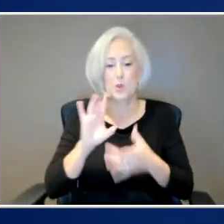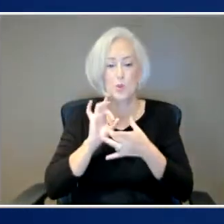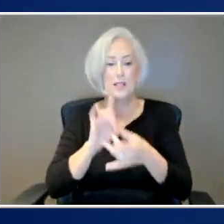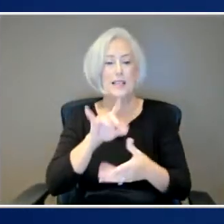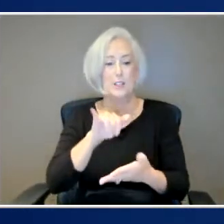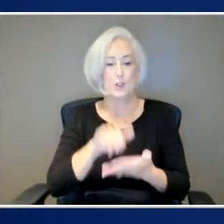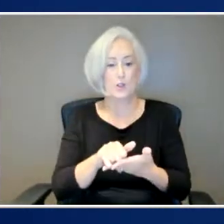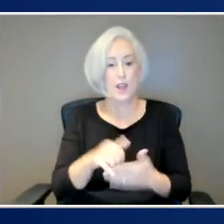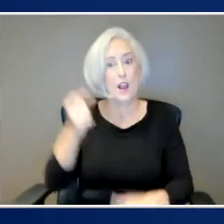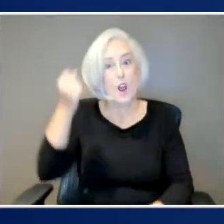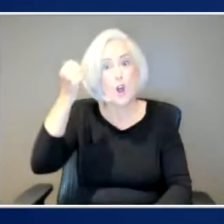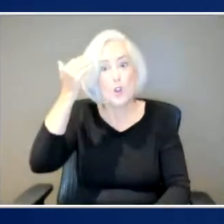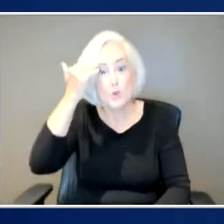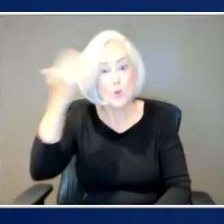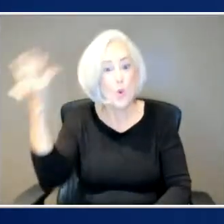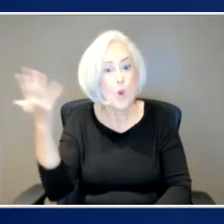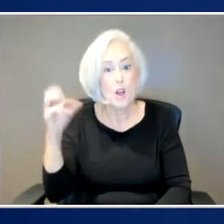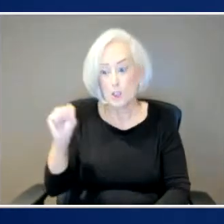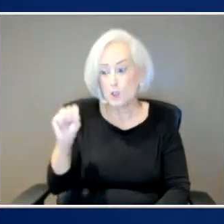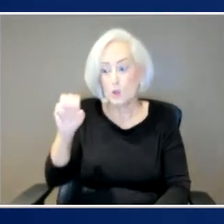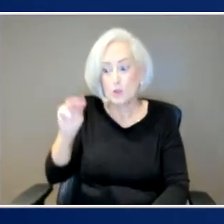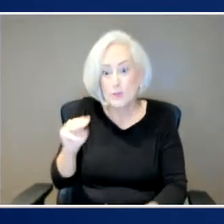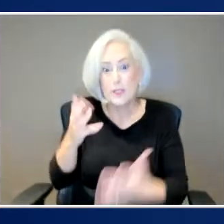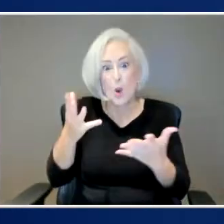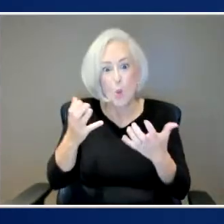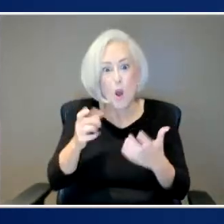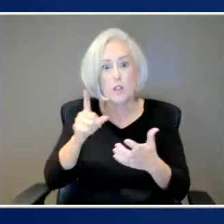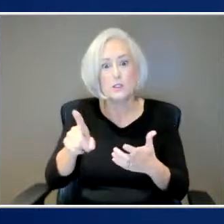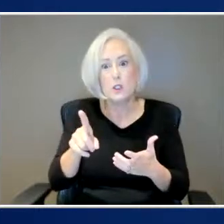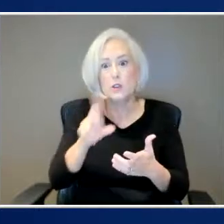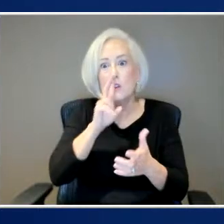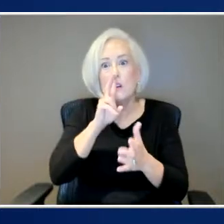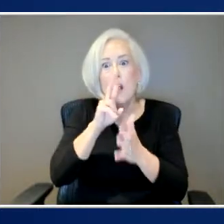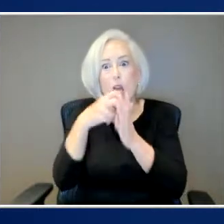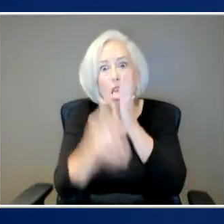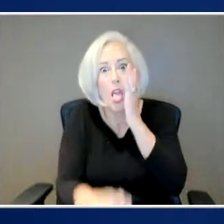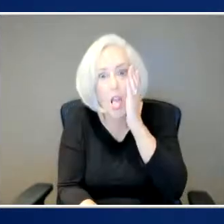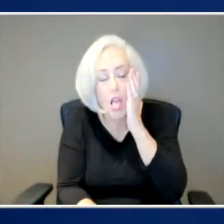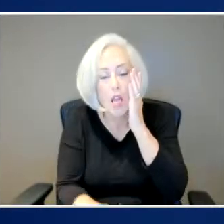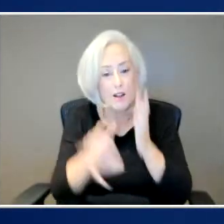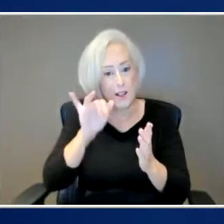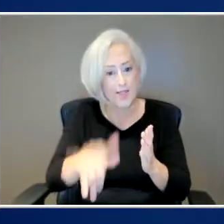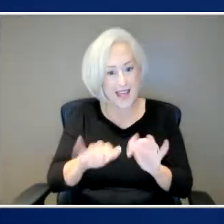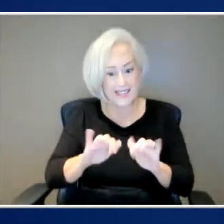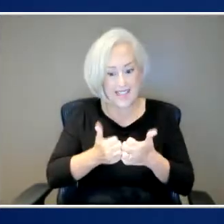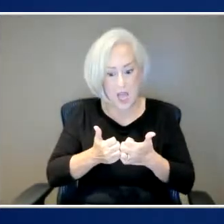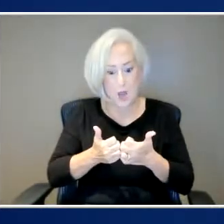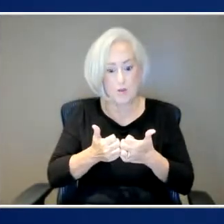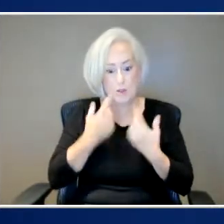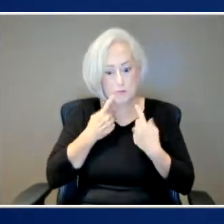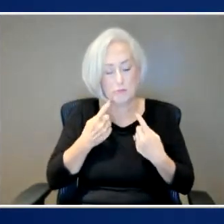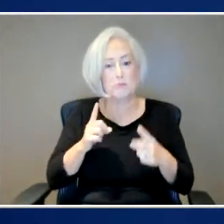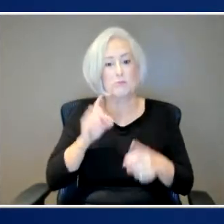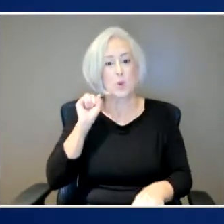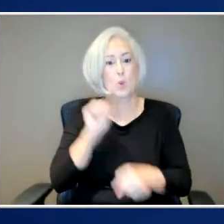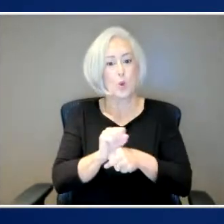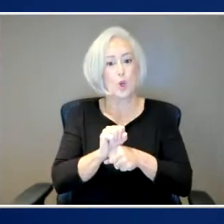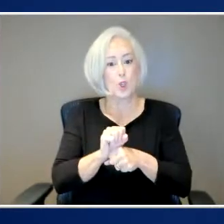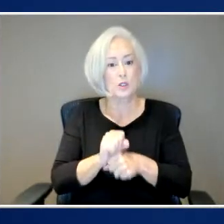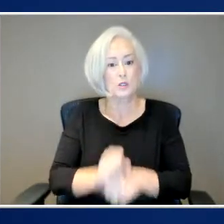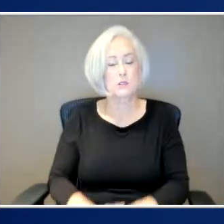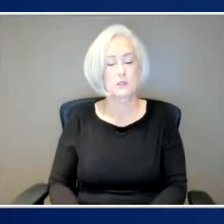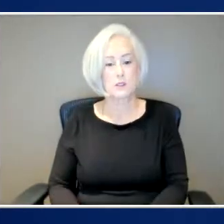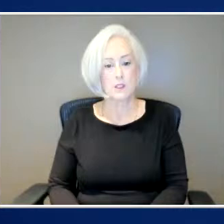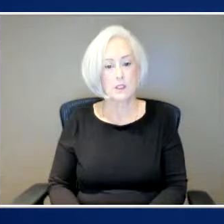It wants to keep us clicking. That's how it monetizes our viewership. So you know, we have to expect that